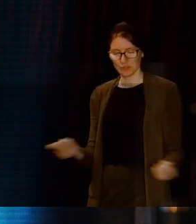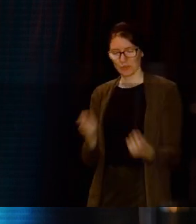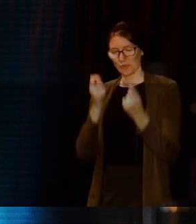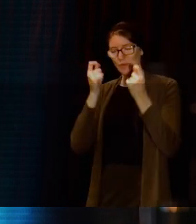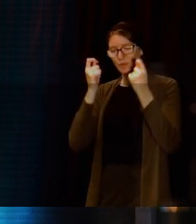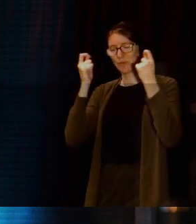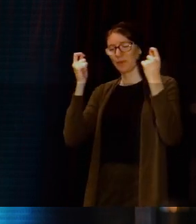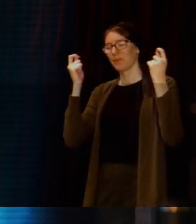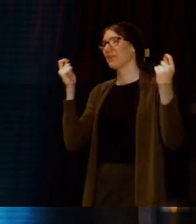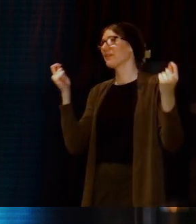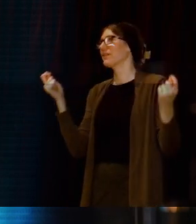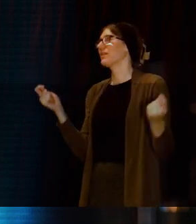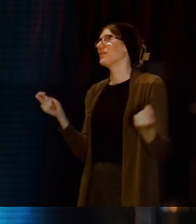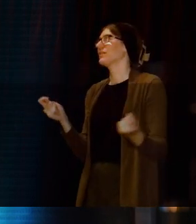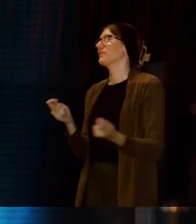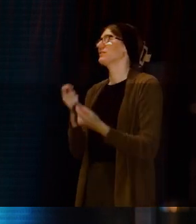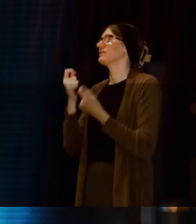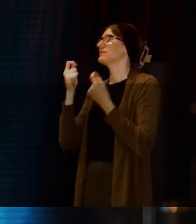rejoice,